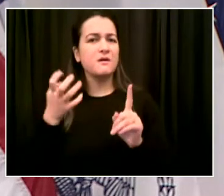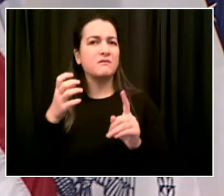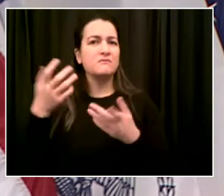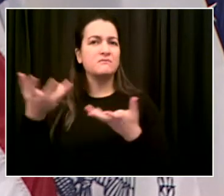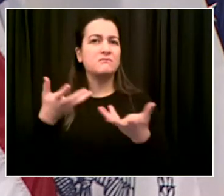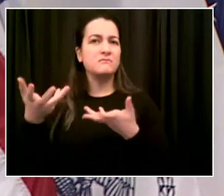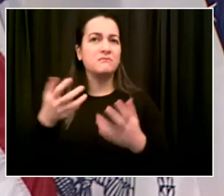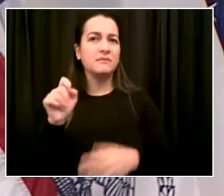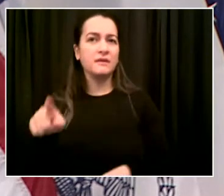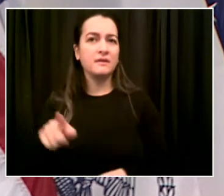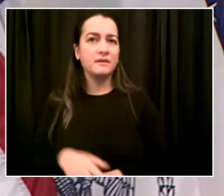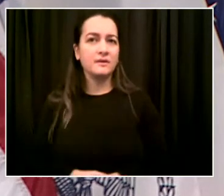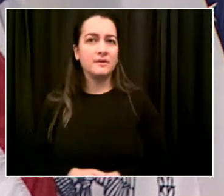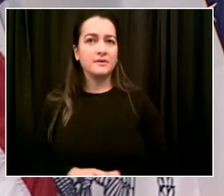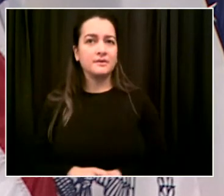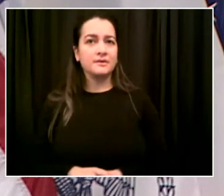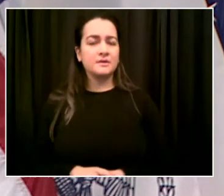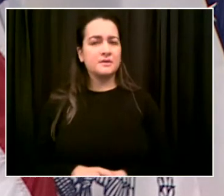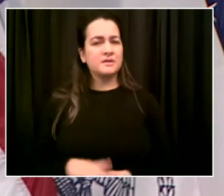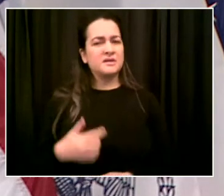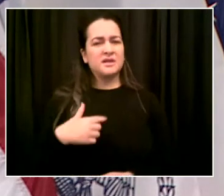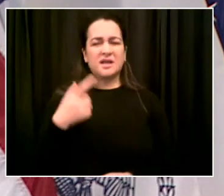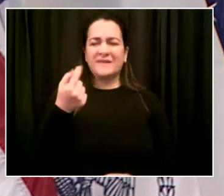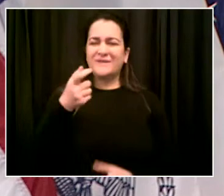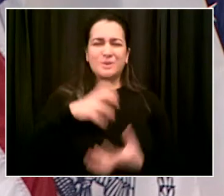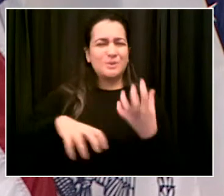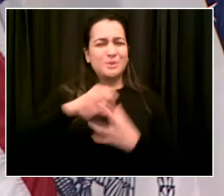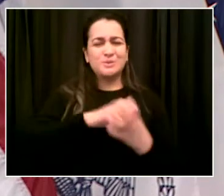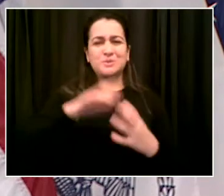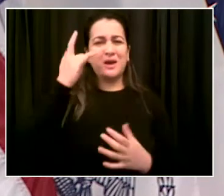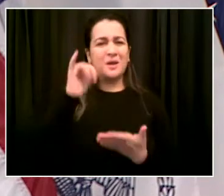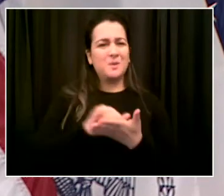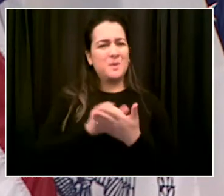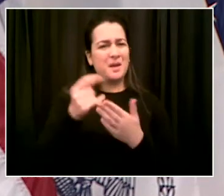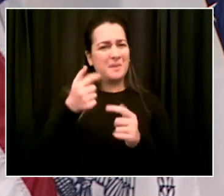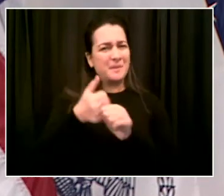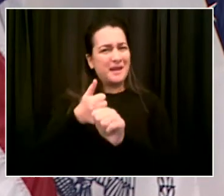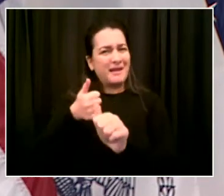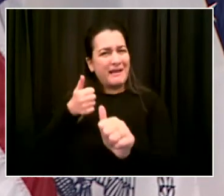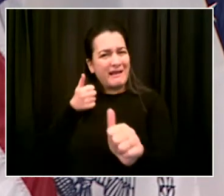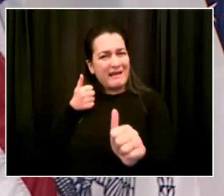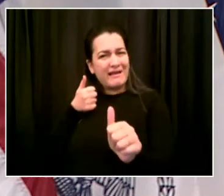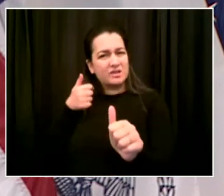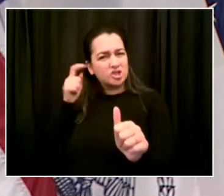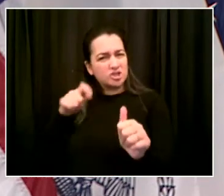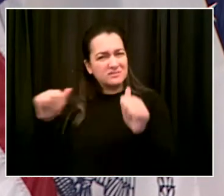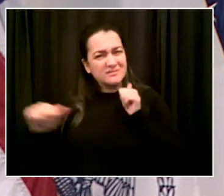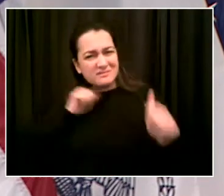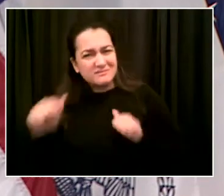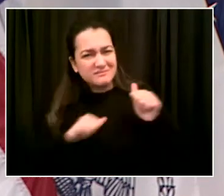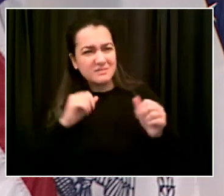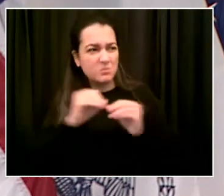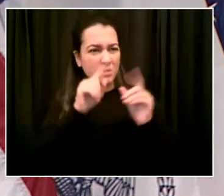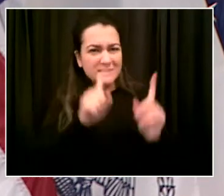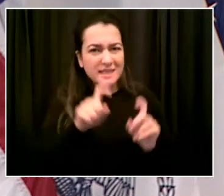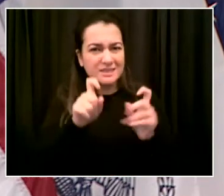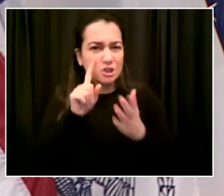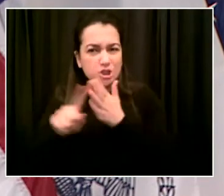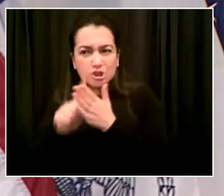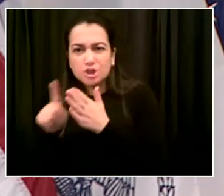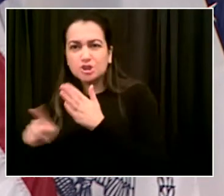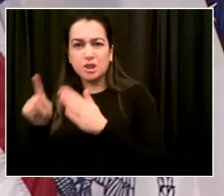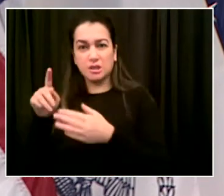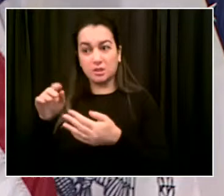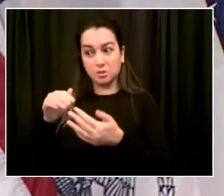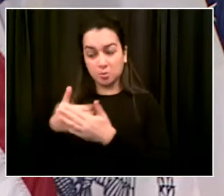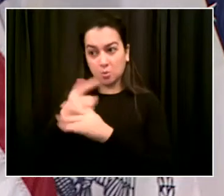and a little bit more specifically to what you're going to be doing, what the city's going to be doing to try to get the sequencing up so we have